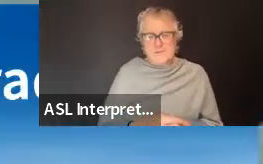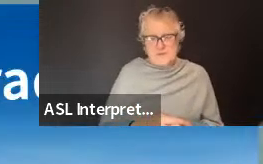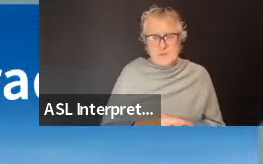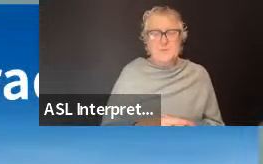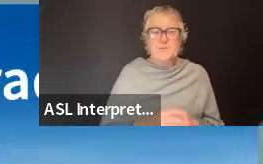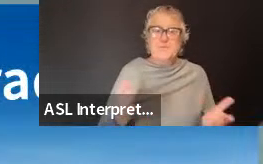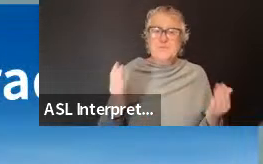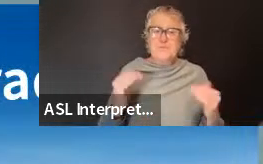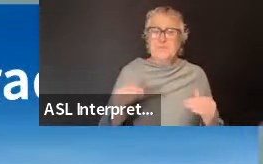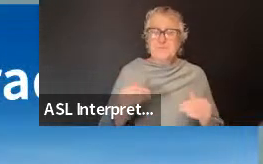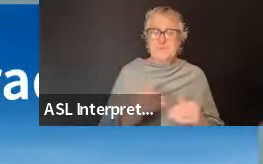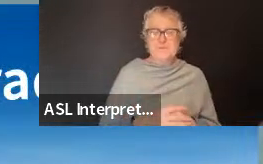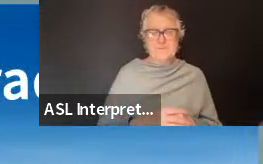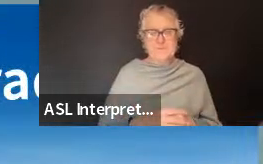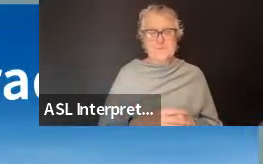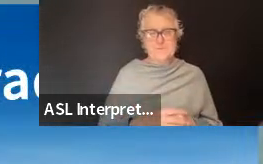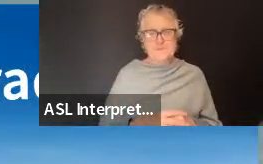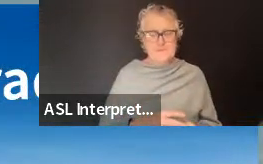please.